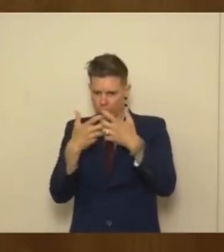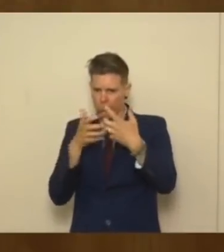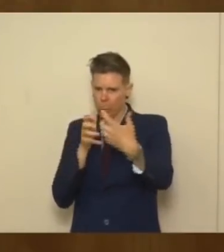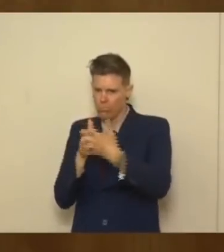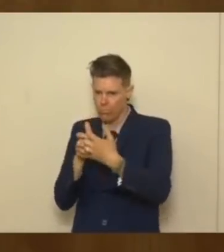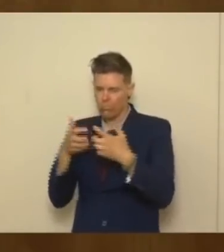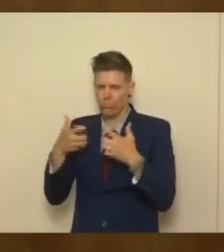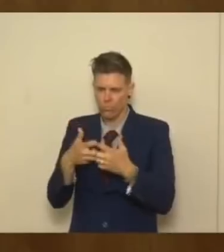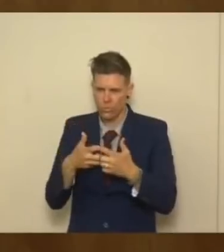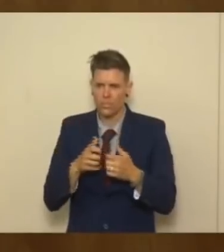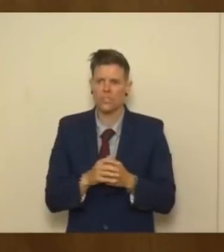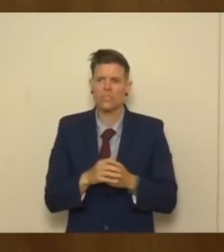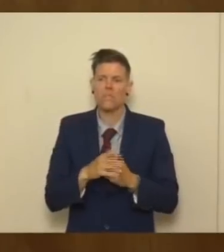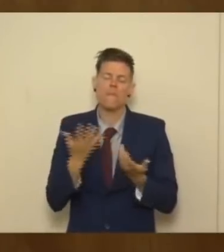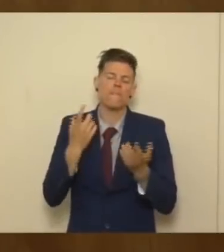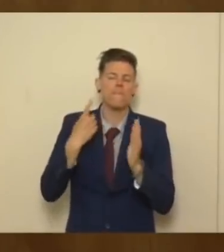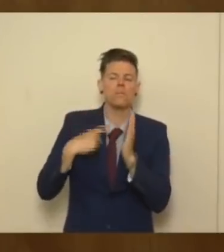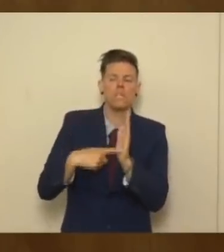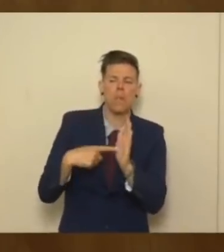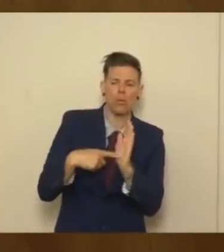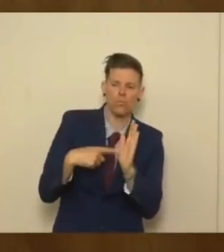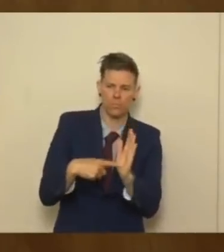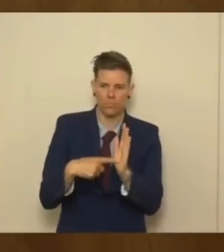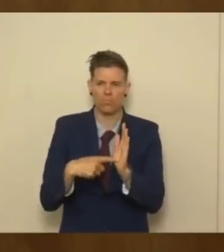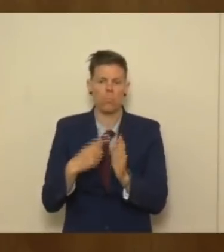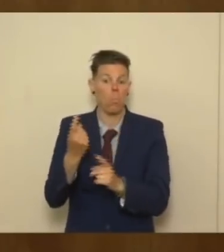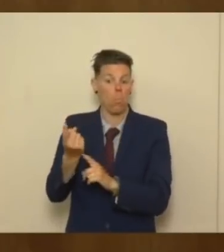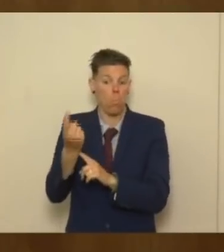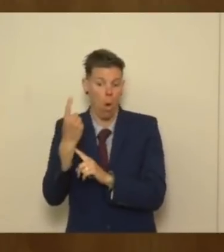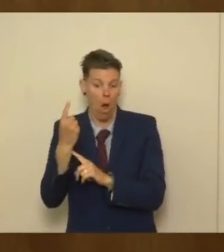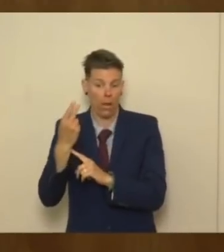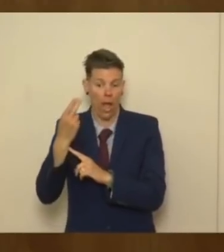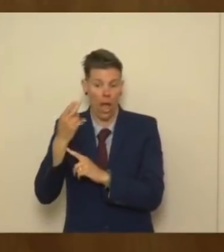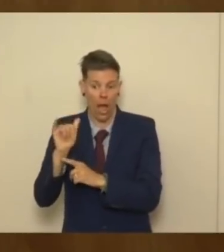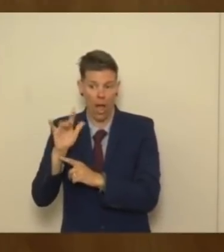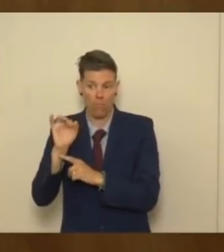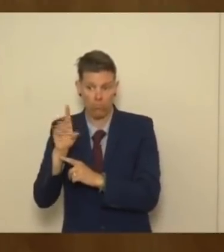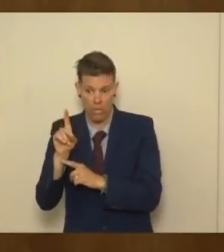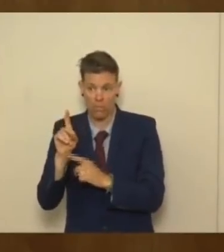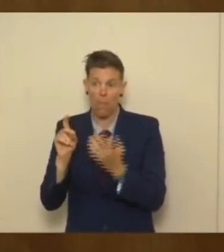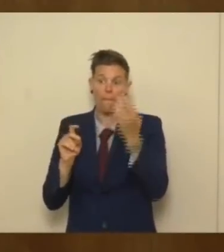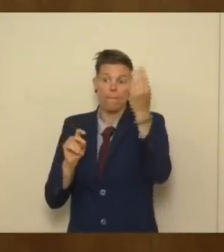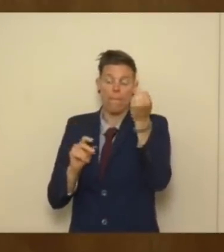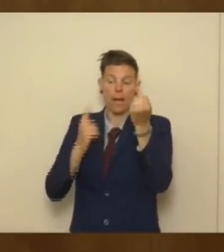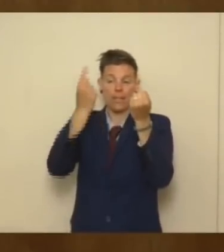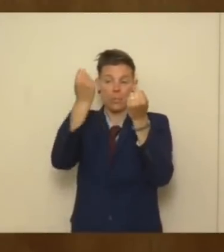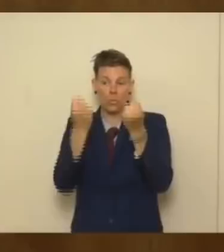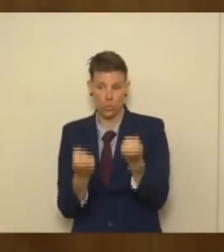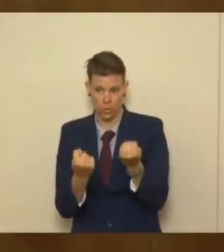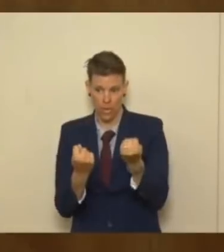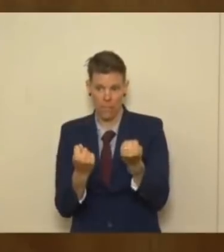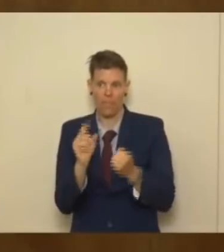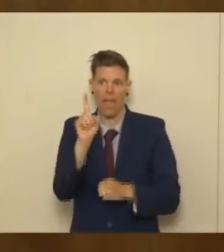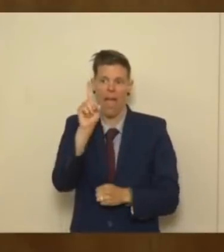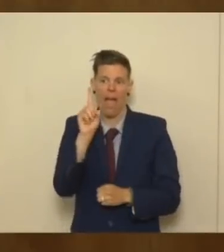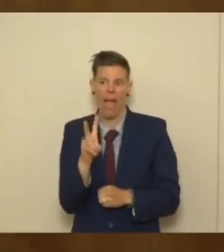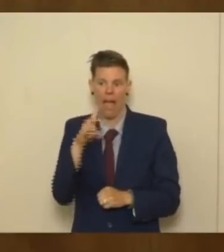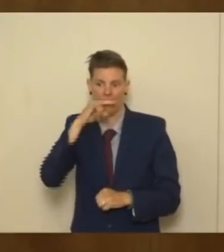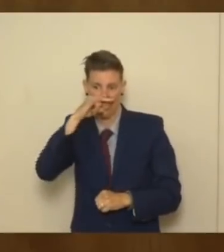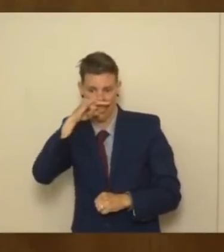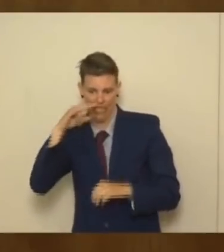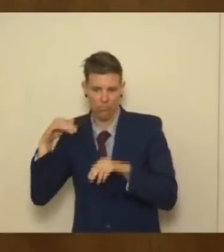example of a hybrid model would be half the kids come to school on Monday and Tuesday, which makes it easier to space them out because you only have half the